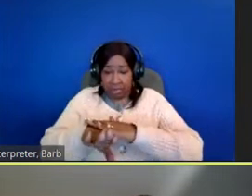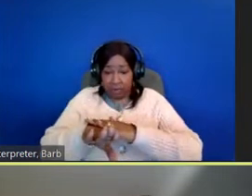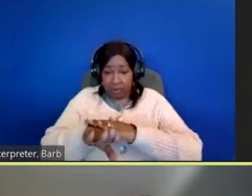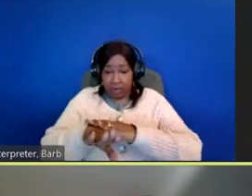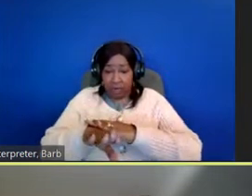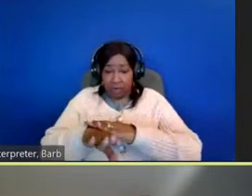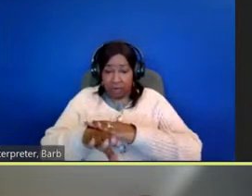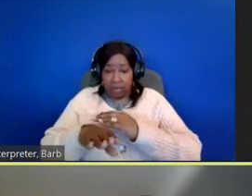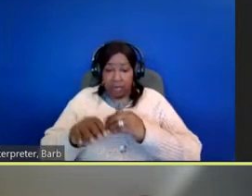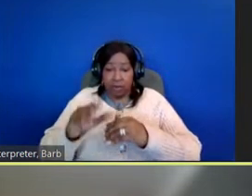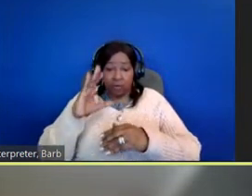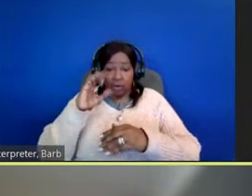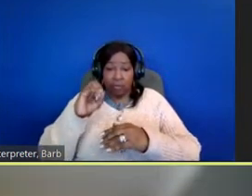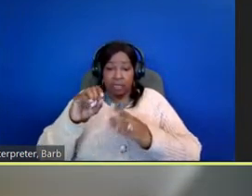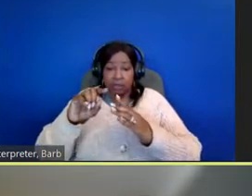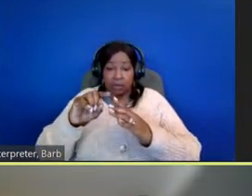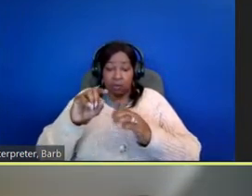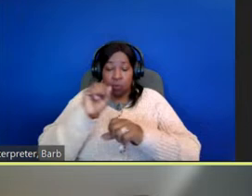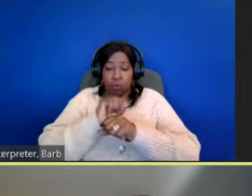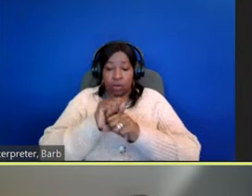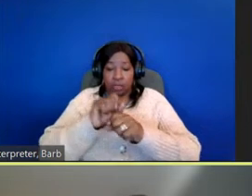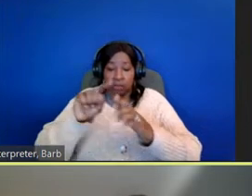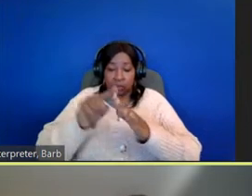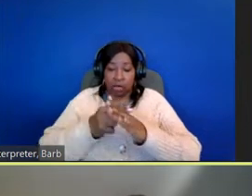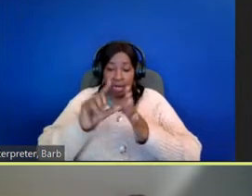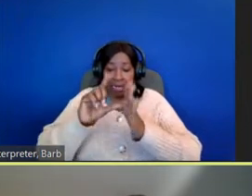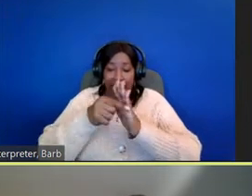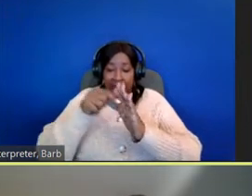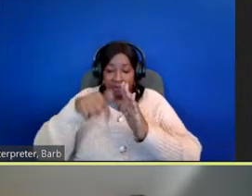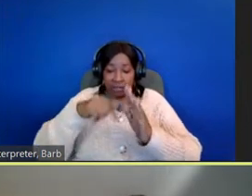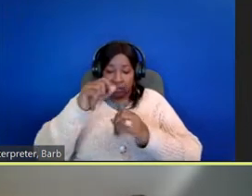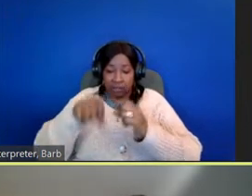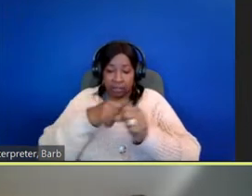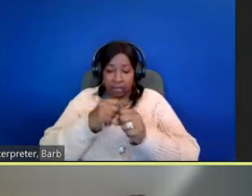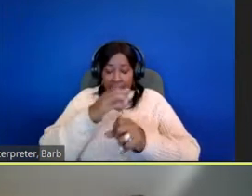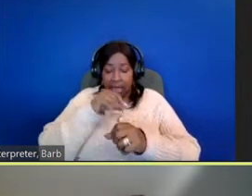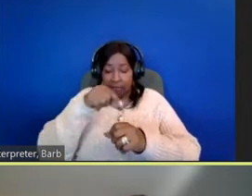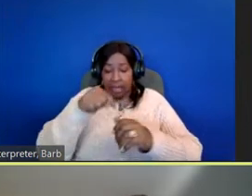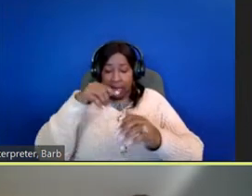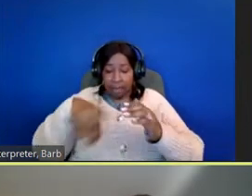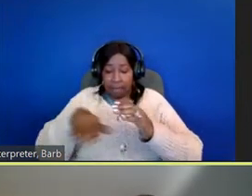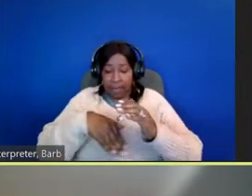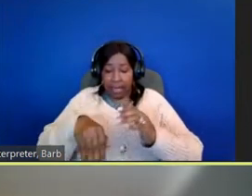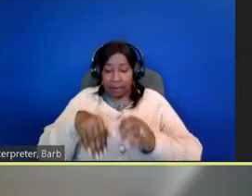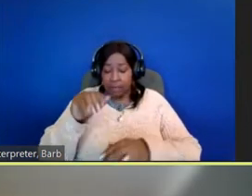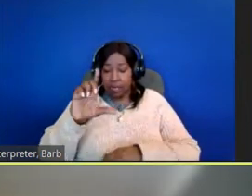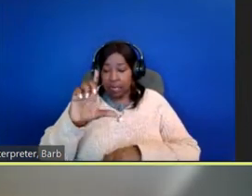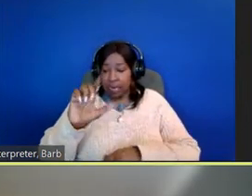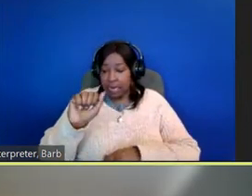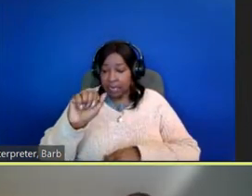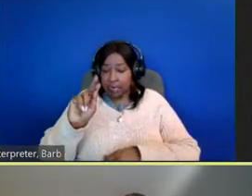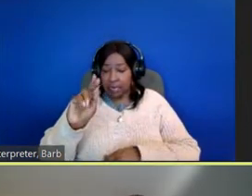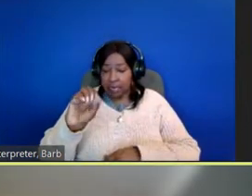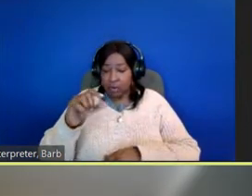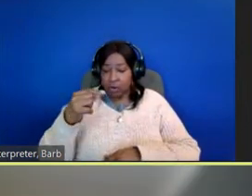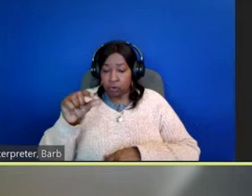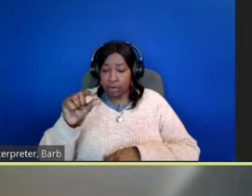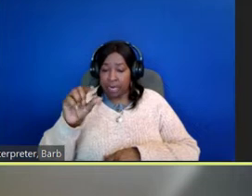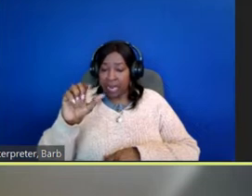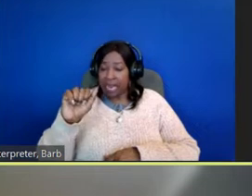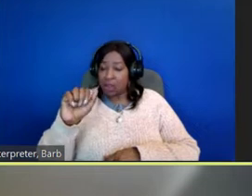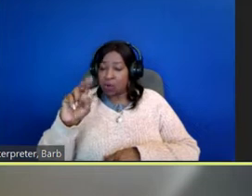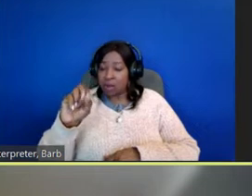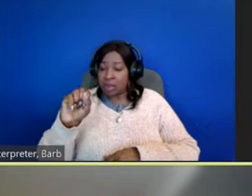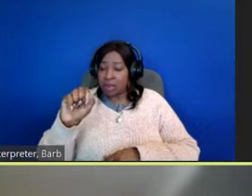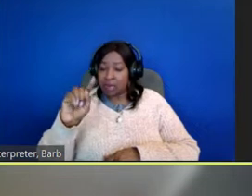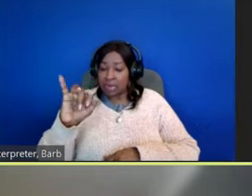this year. The slide at the bottom is a rendering of the Lake Green Austin Station. Bids are due May of 23, and